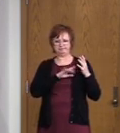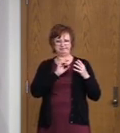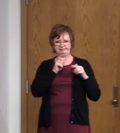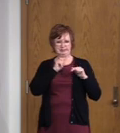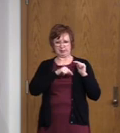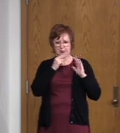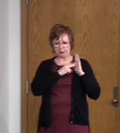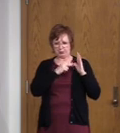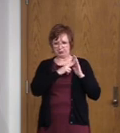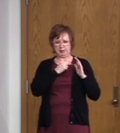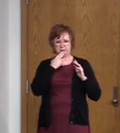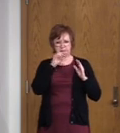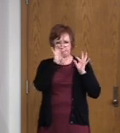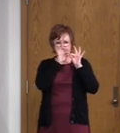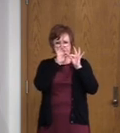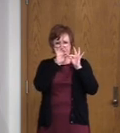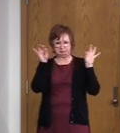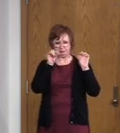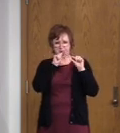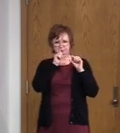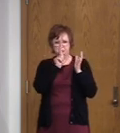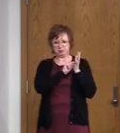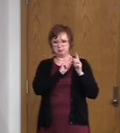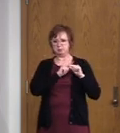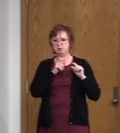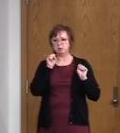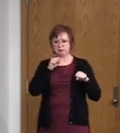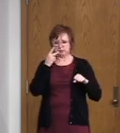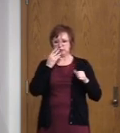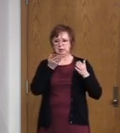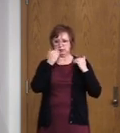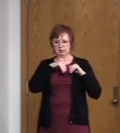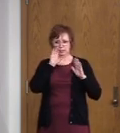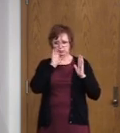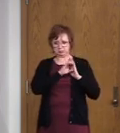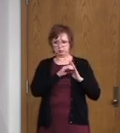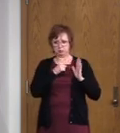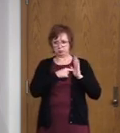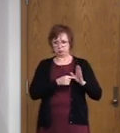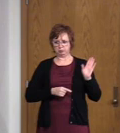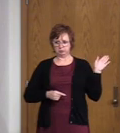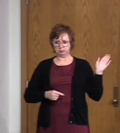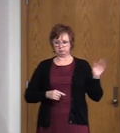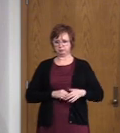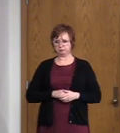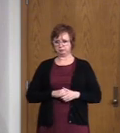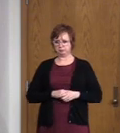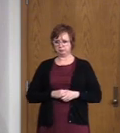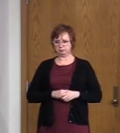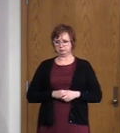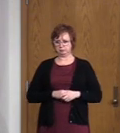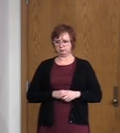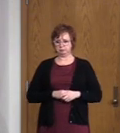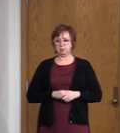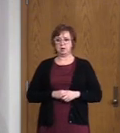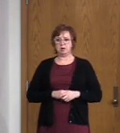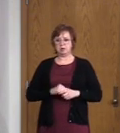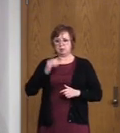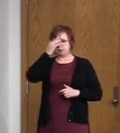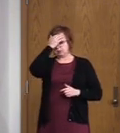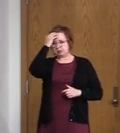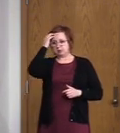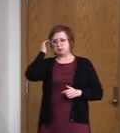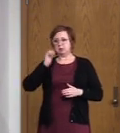this slide, but it is summarized in the table, the next table, which shows you that in the far north and north